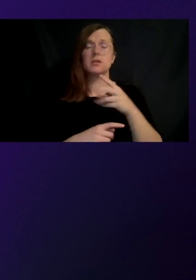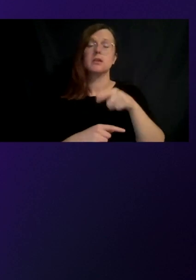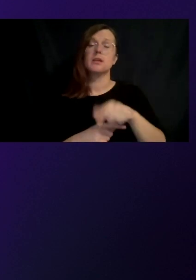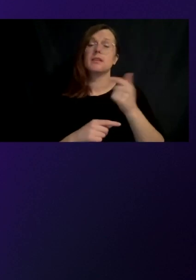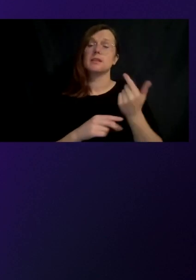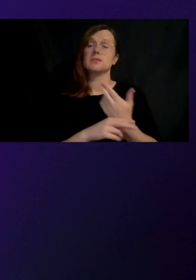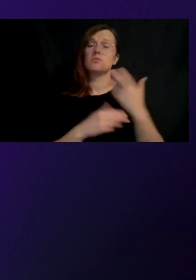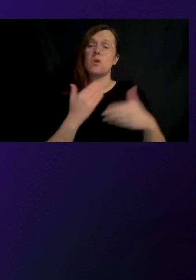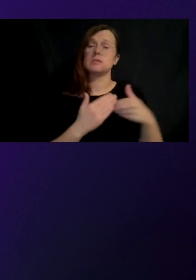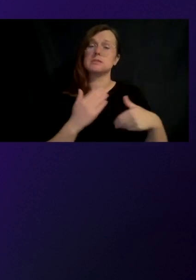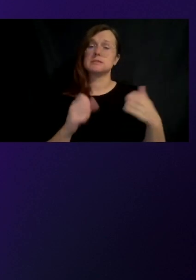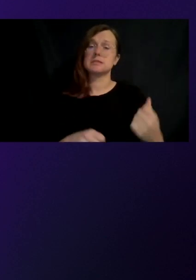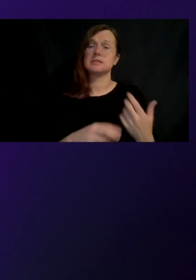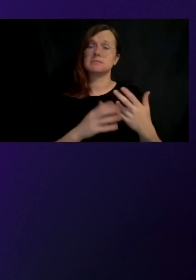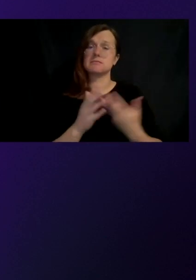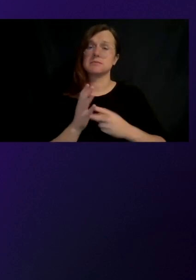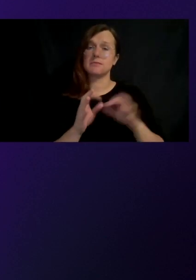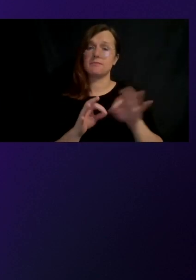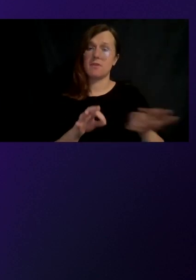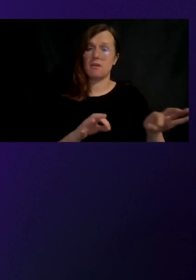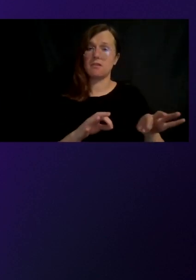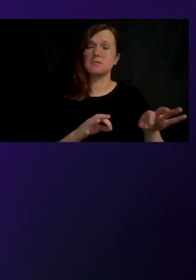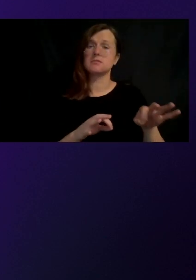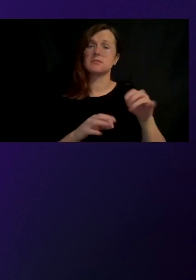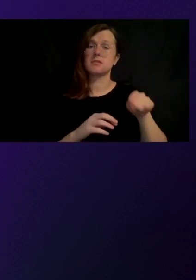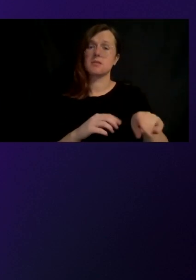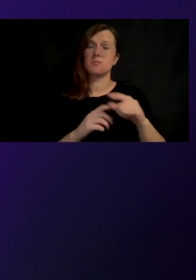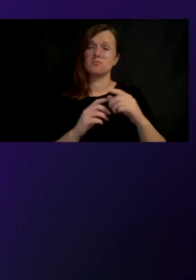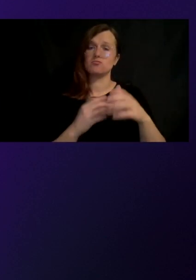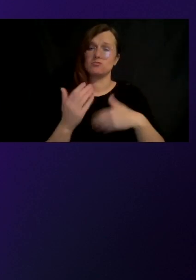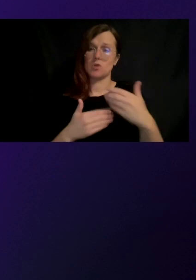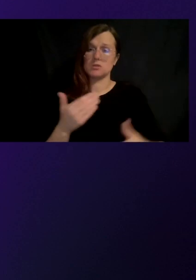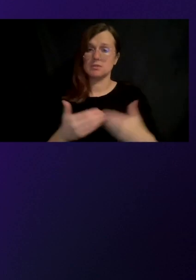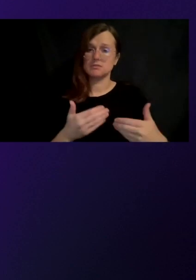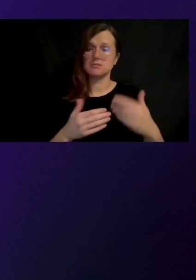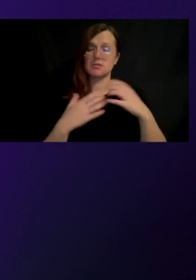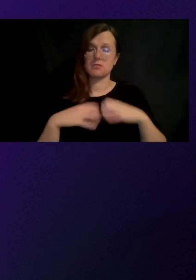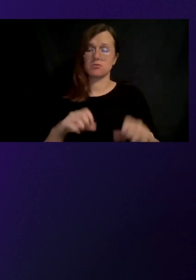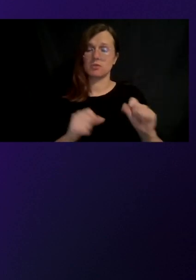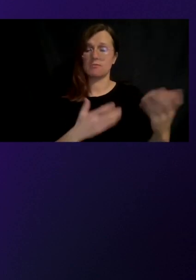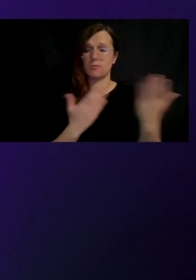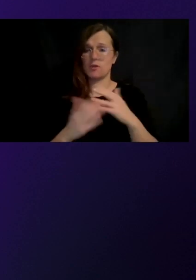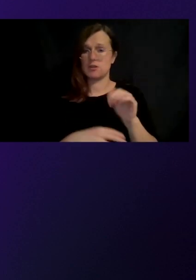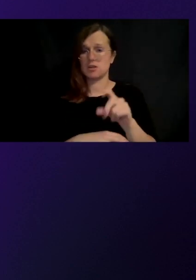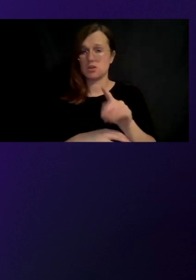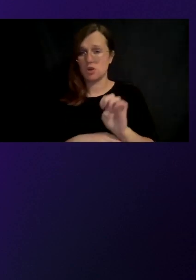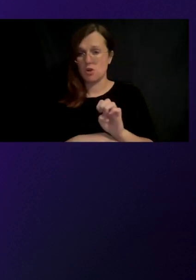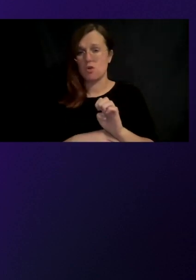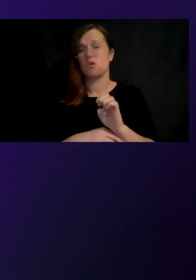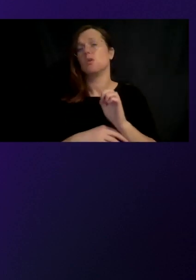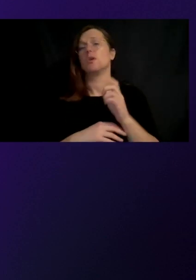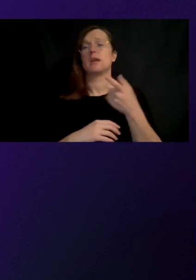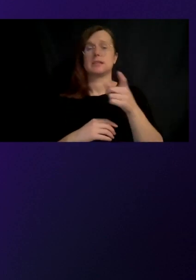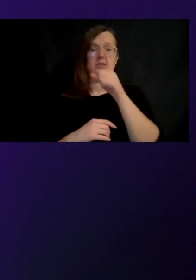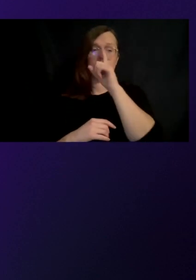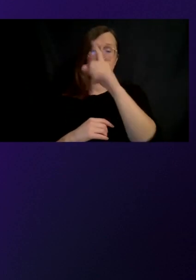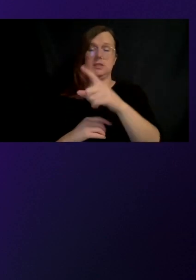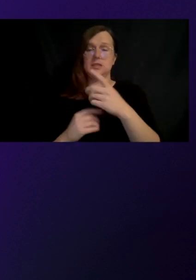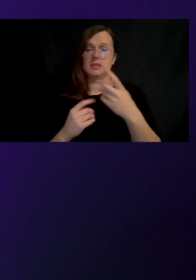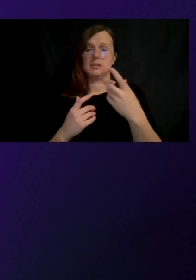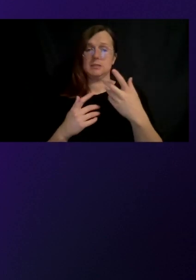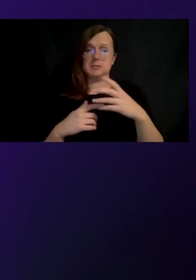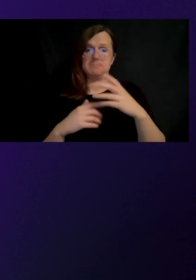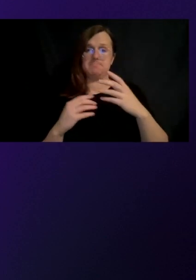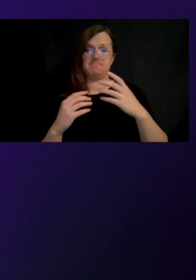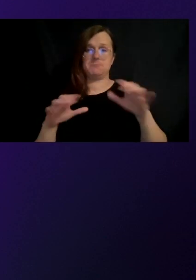C++ operators. So customers can bring their code and they can innovate even further to drive performance to